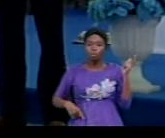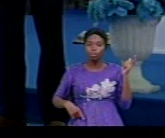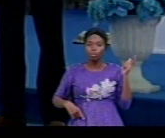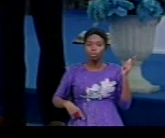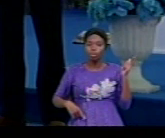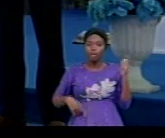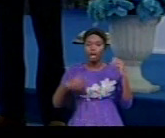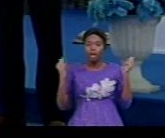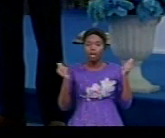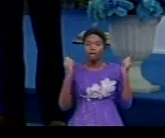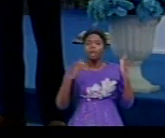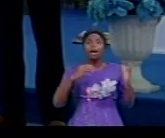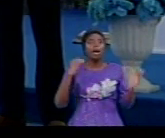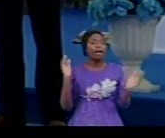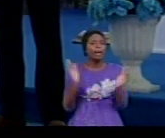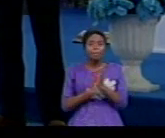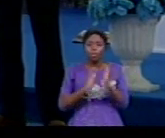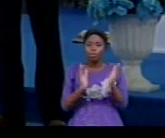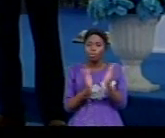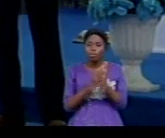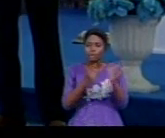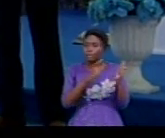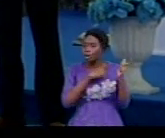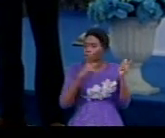I say praise the Lord.